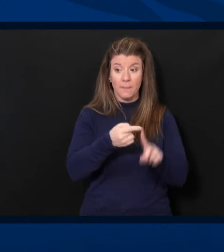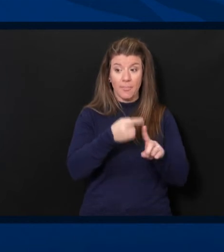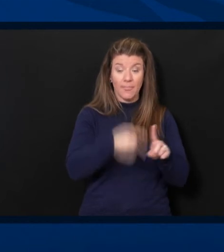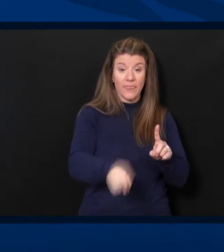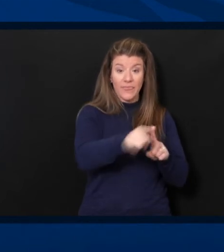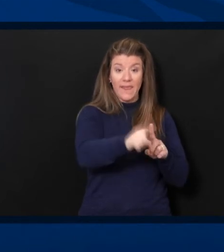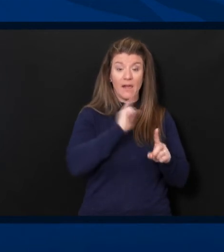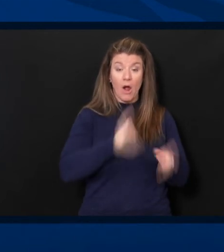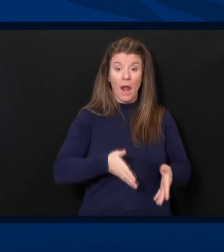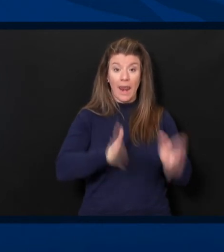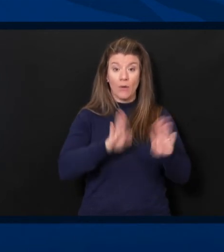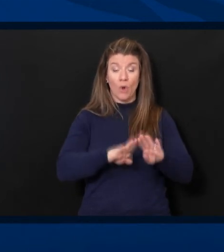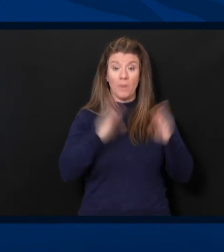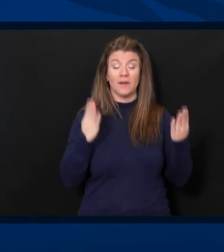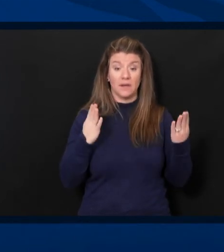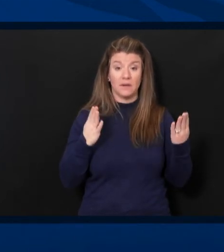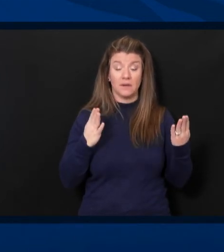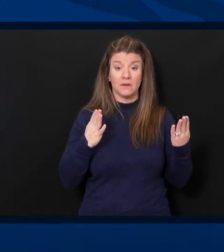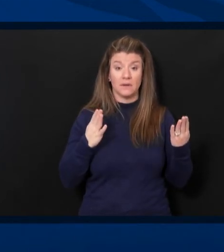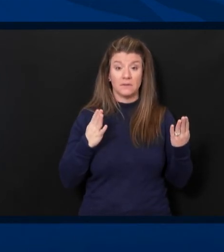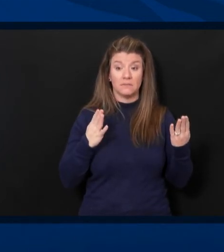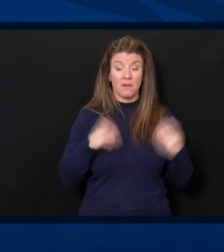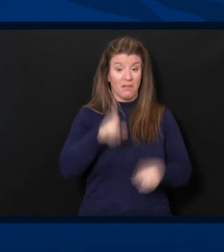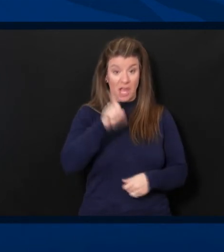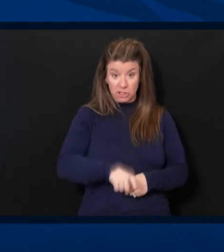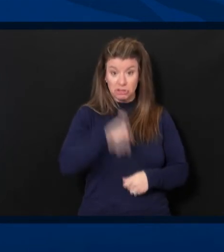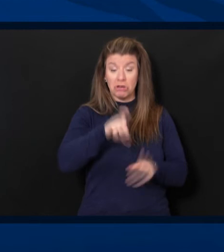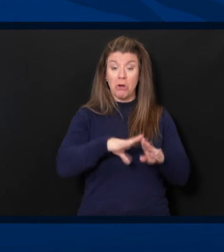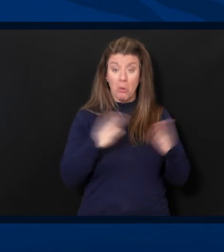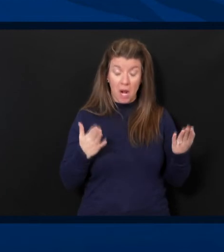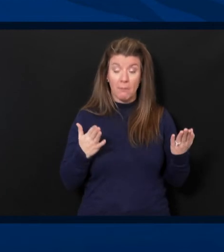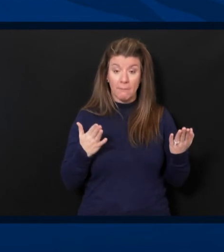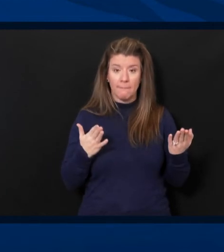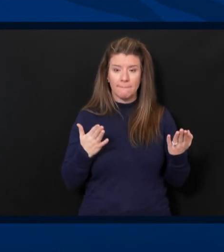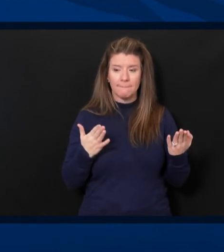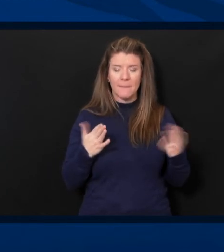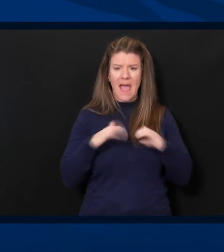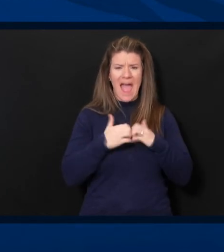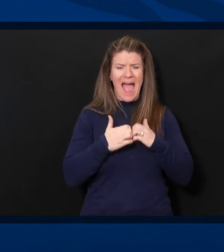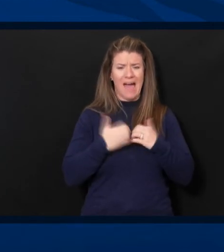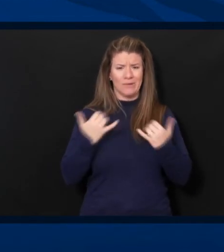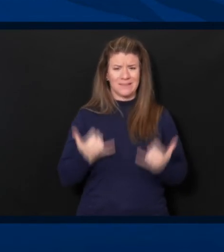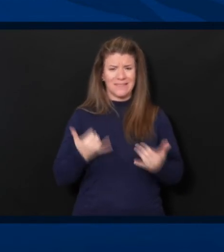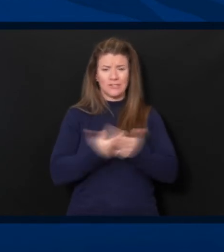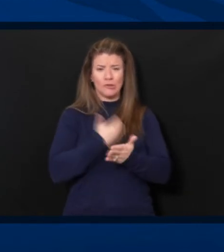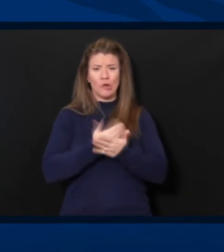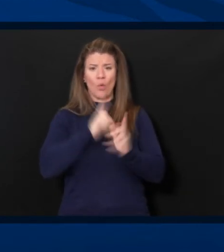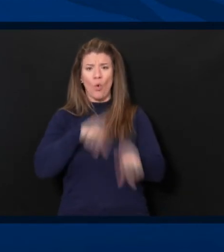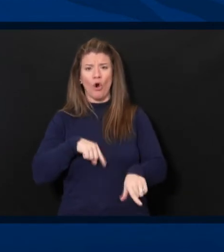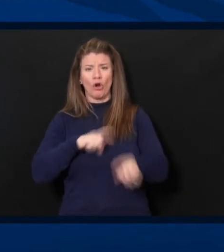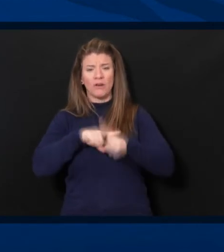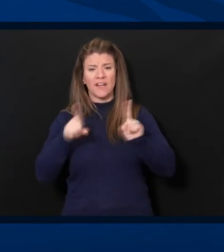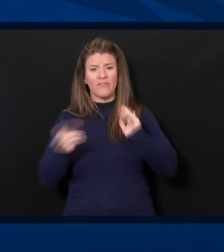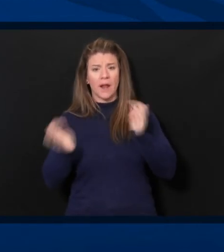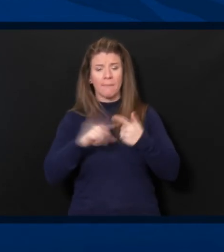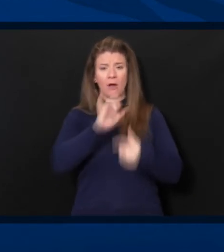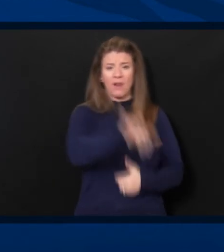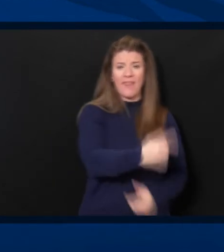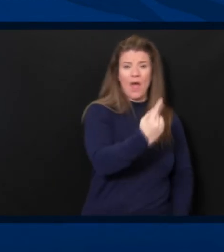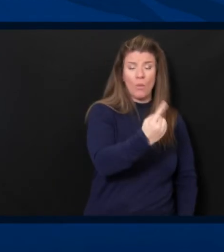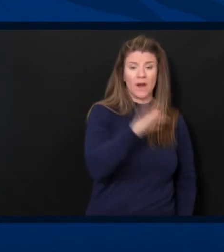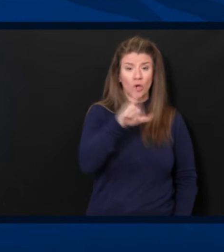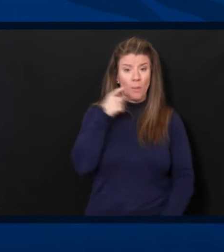are allowed to open up. They should open up. You know, how is this order different? And what is the point of